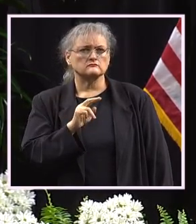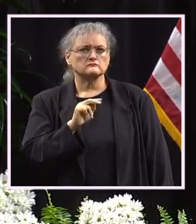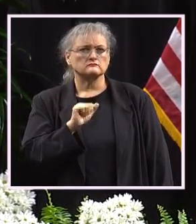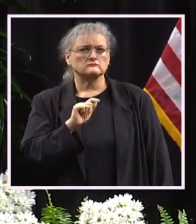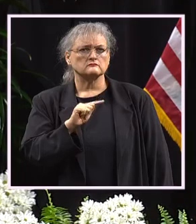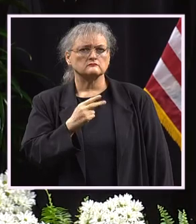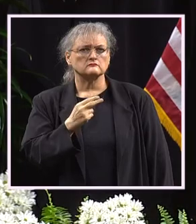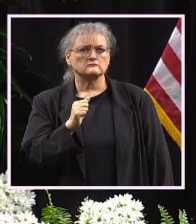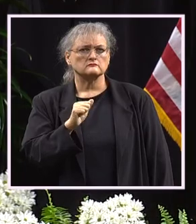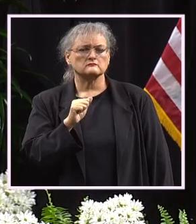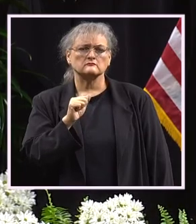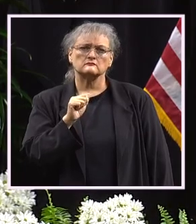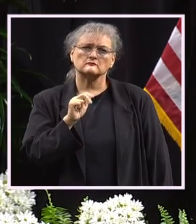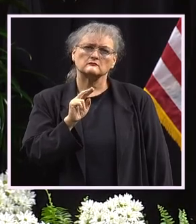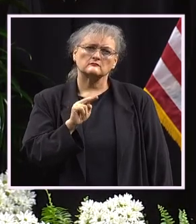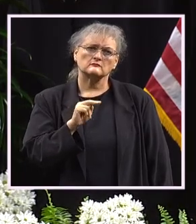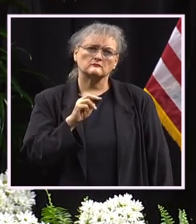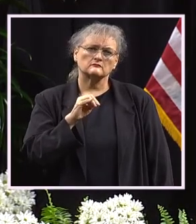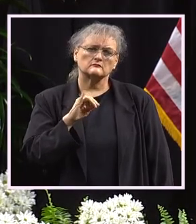Nathaniel Barraquette.